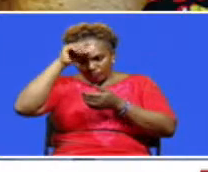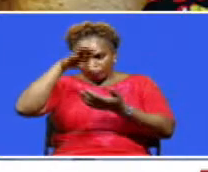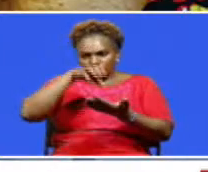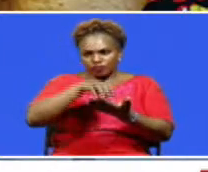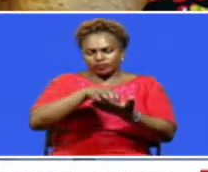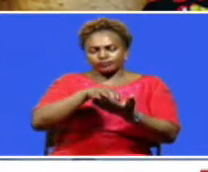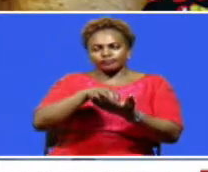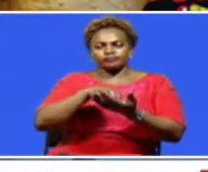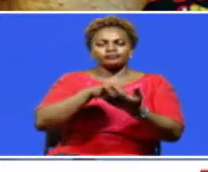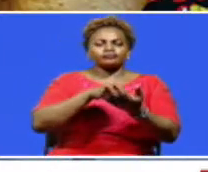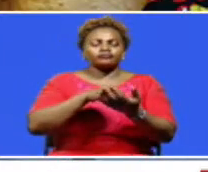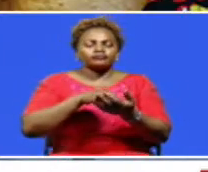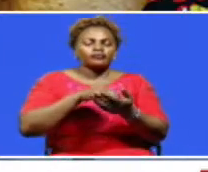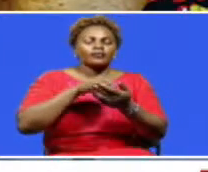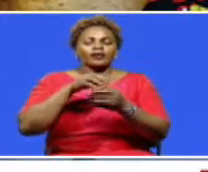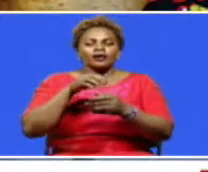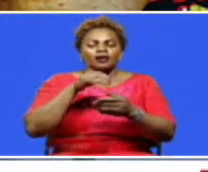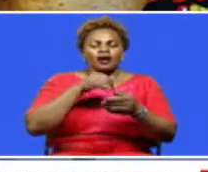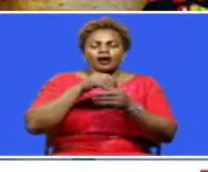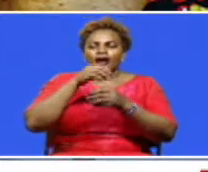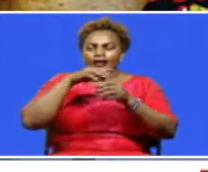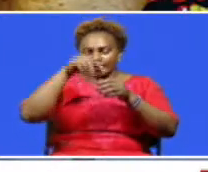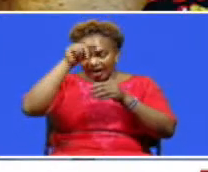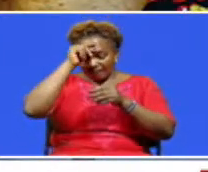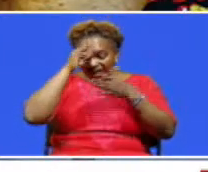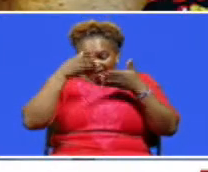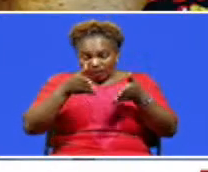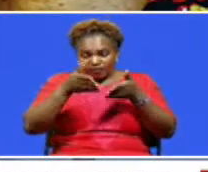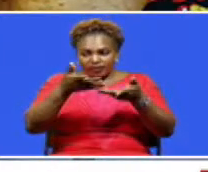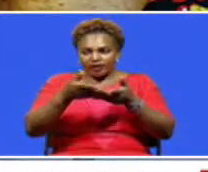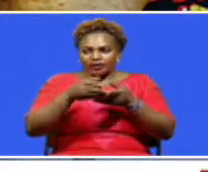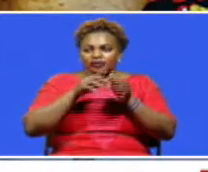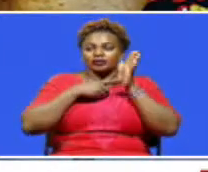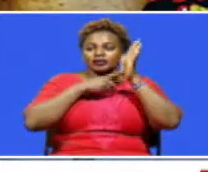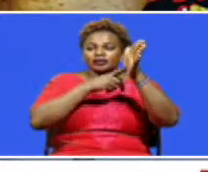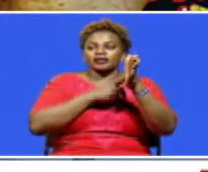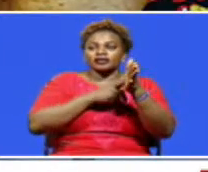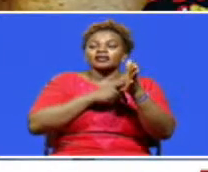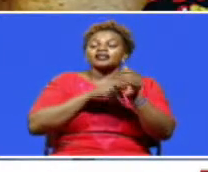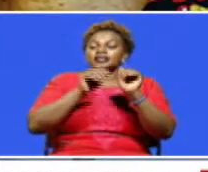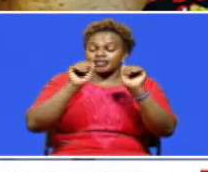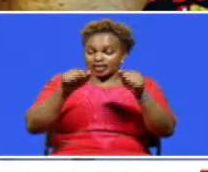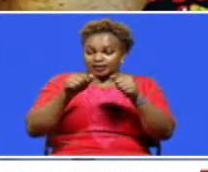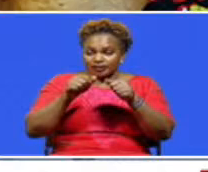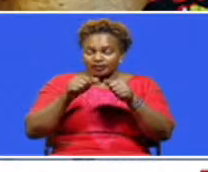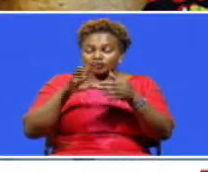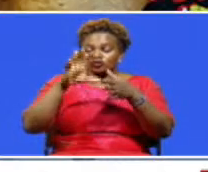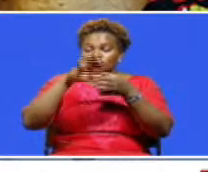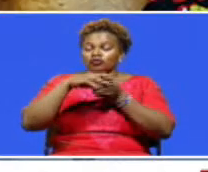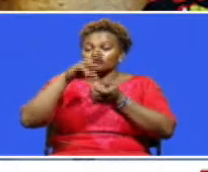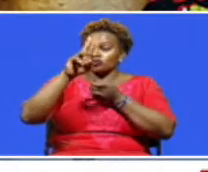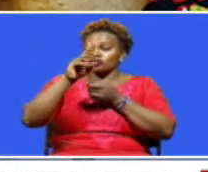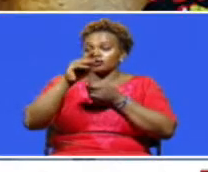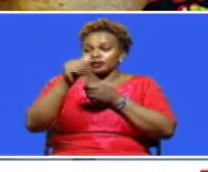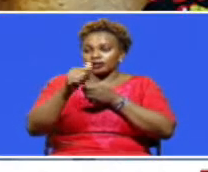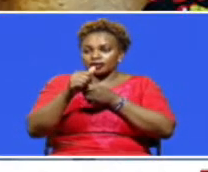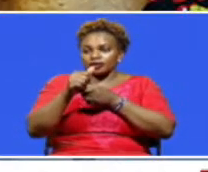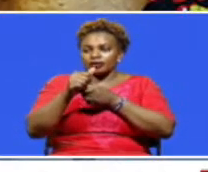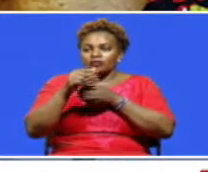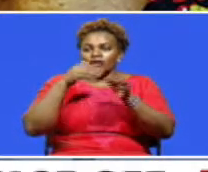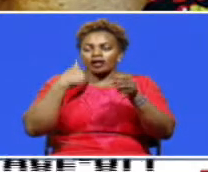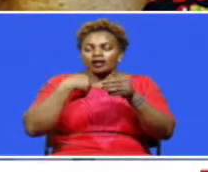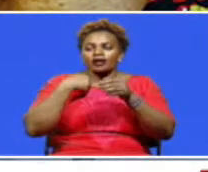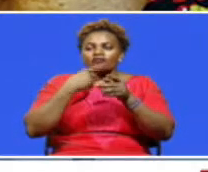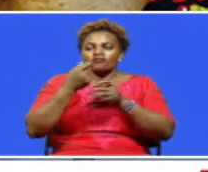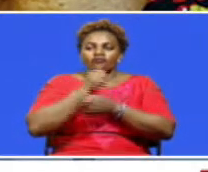position. Now, incumbent Ann Waiguru, who has given clearest indications yet of joining UDA party, will be